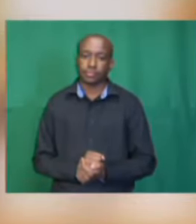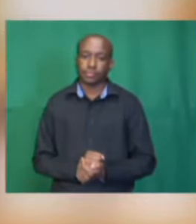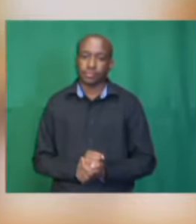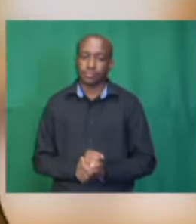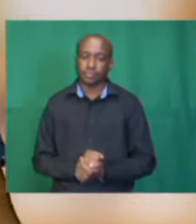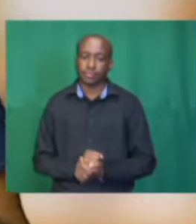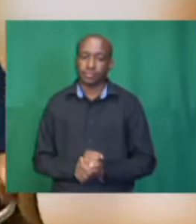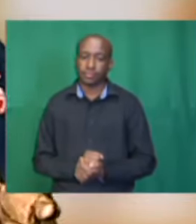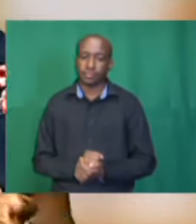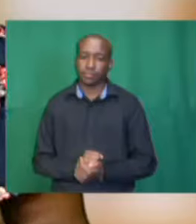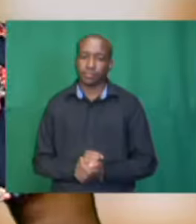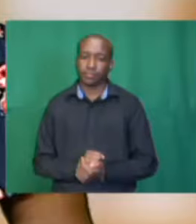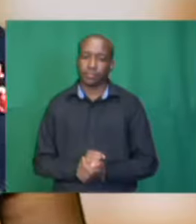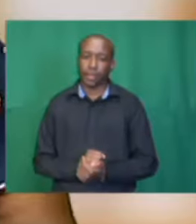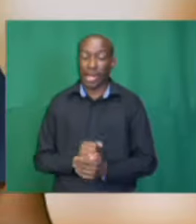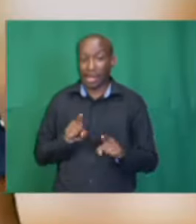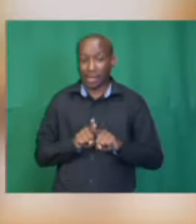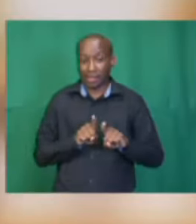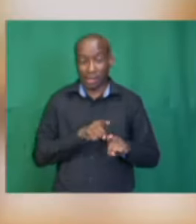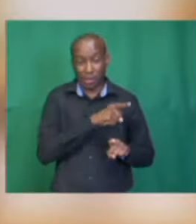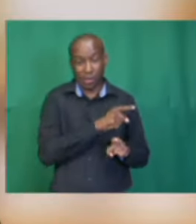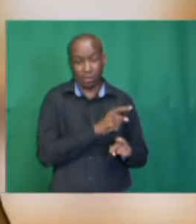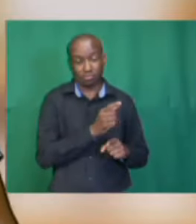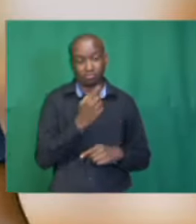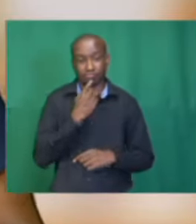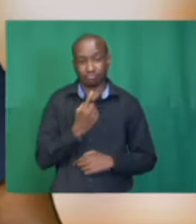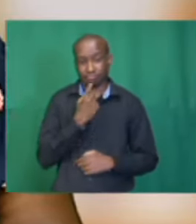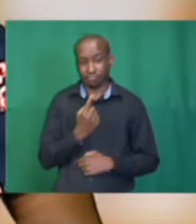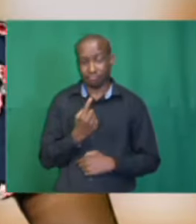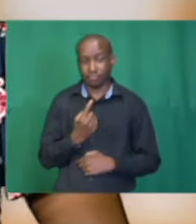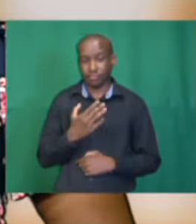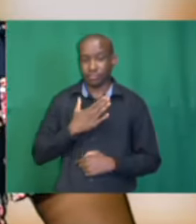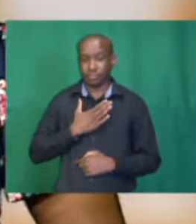As Lerato has introduced me, I will be